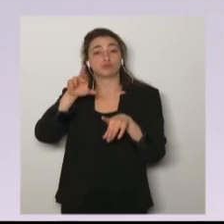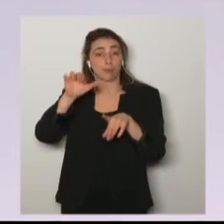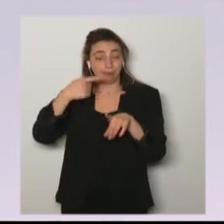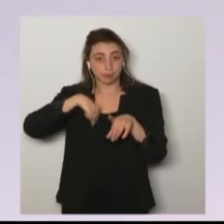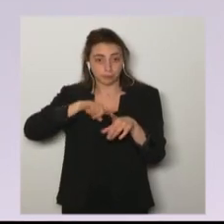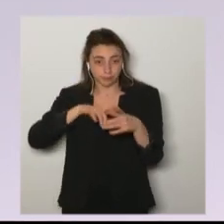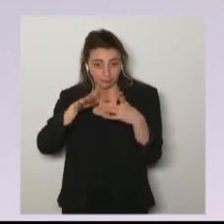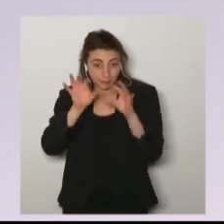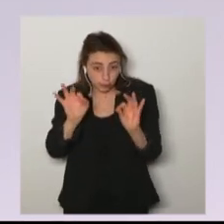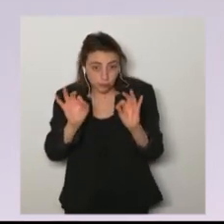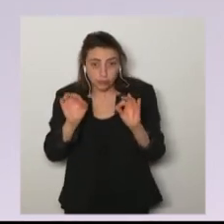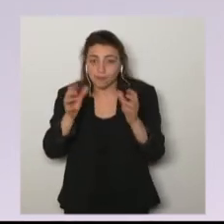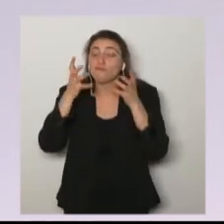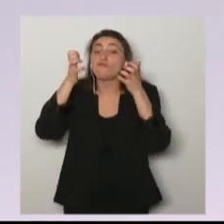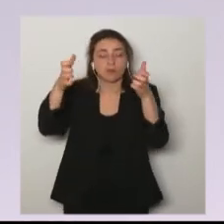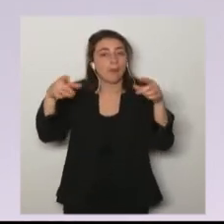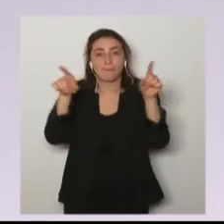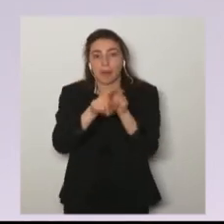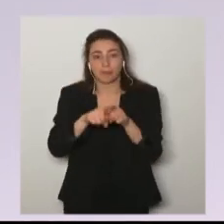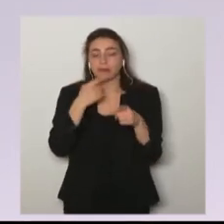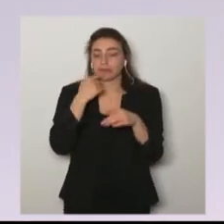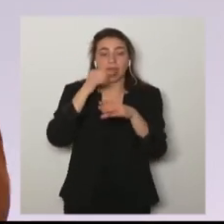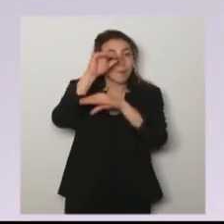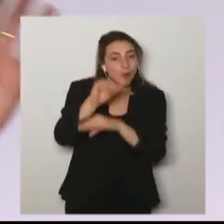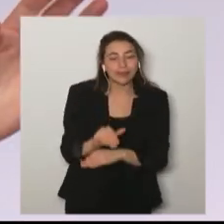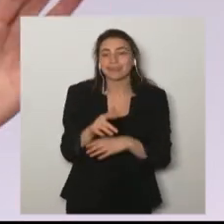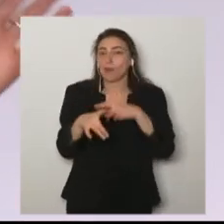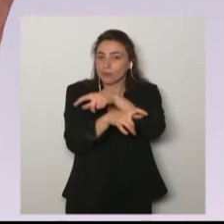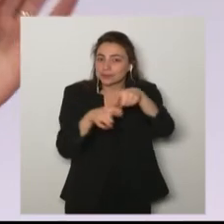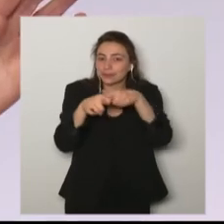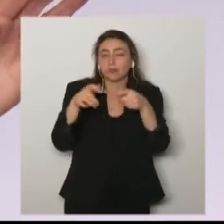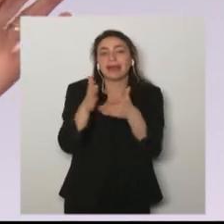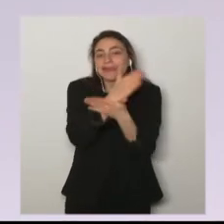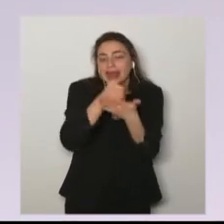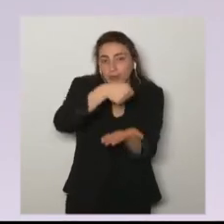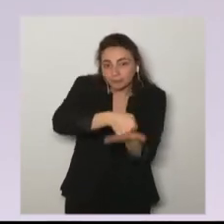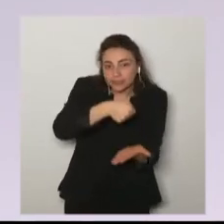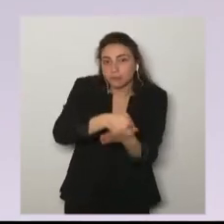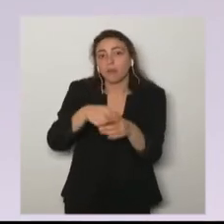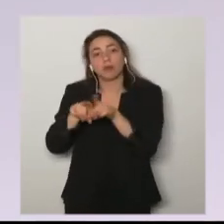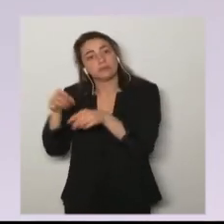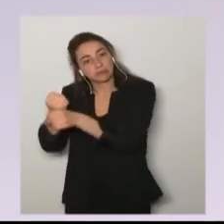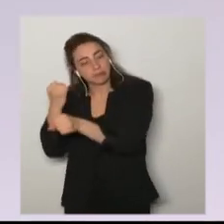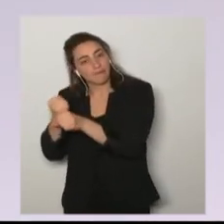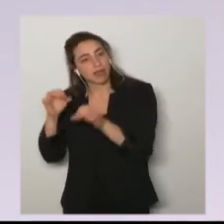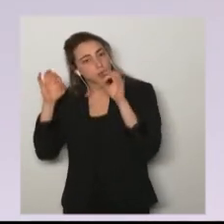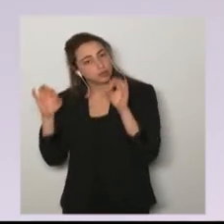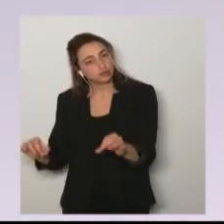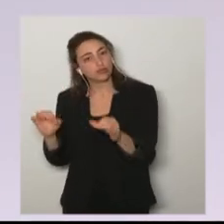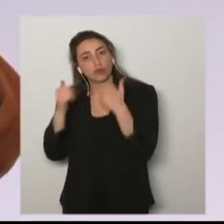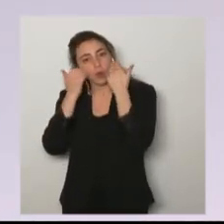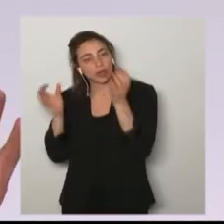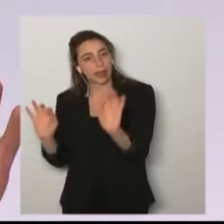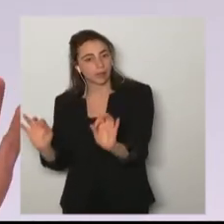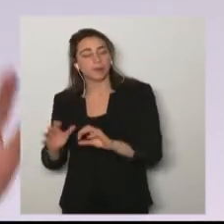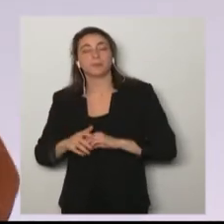protection. We have some support for having a decent job, but it varies also across the member states. So